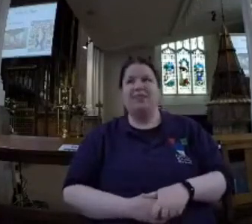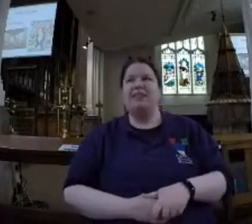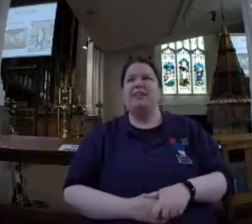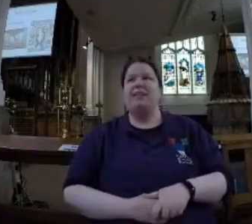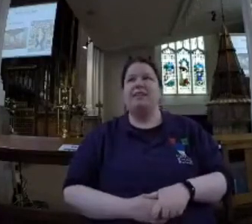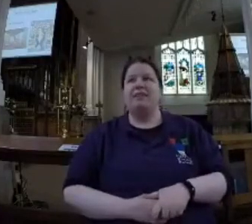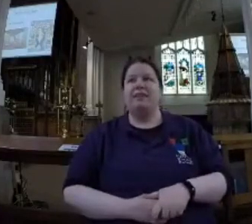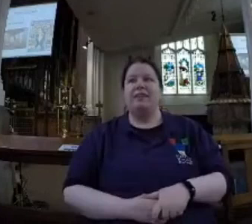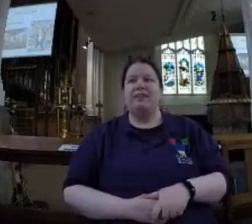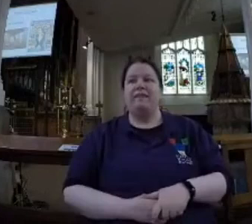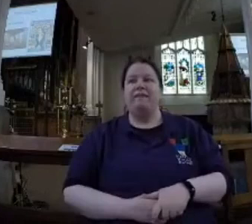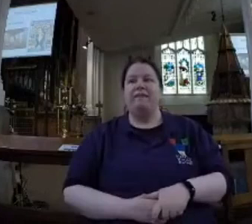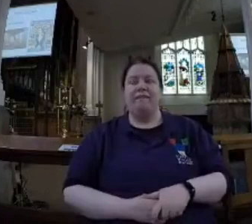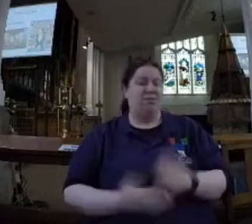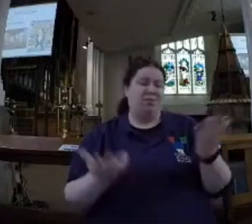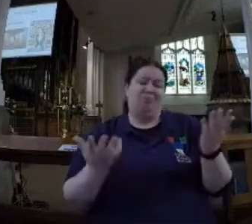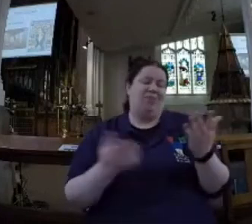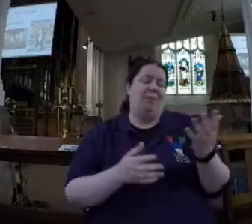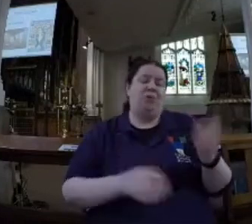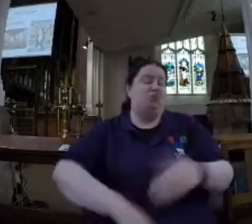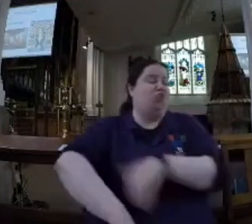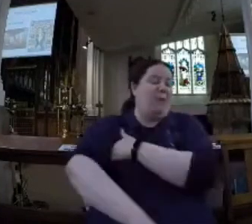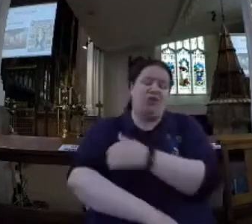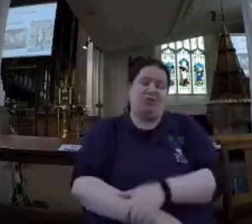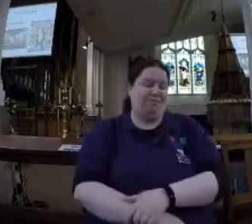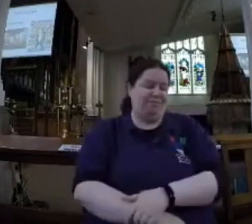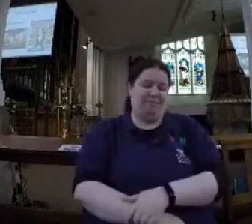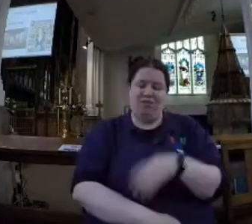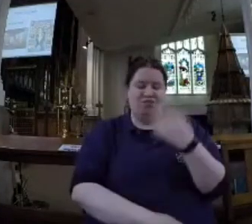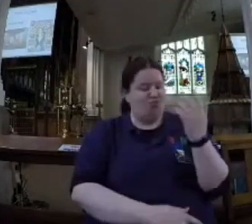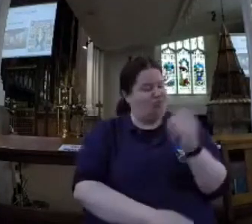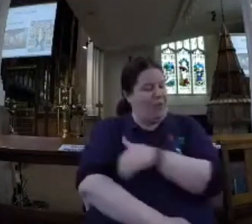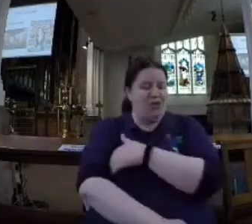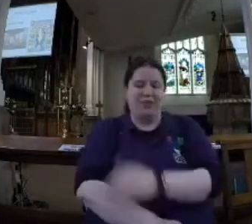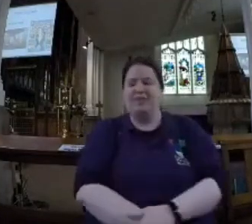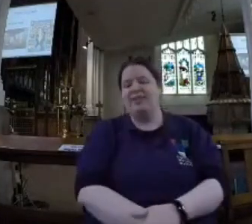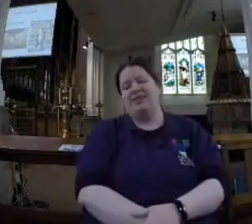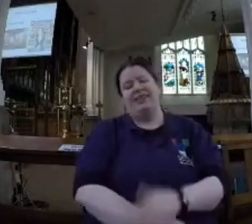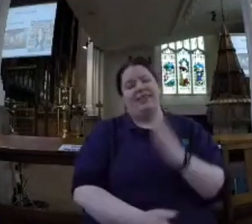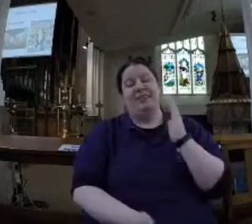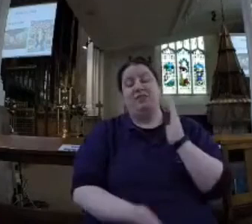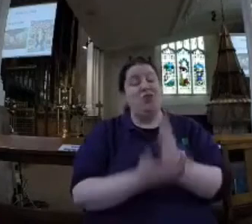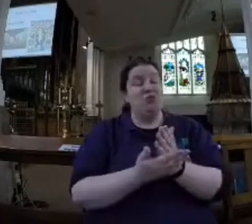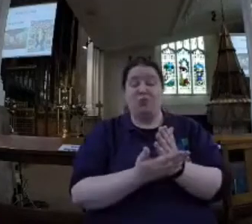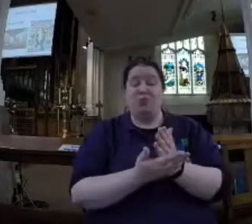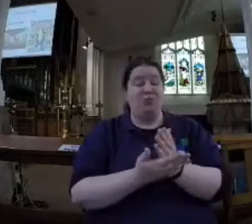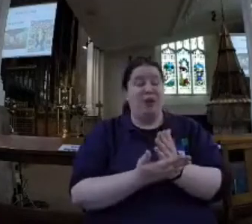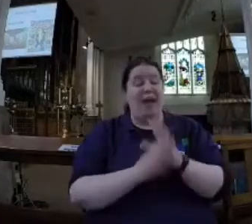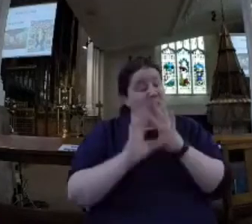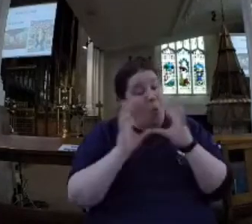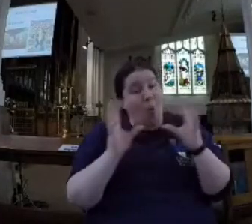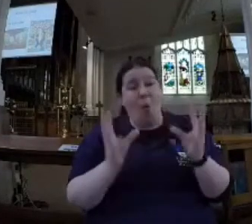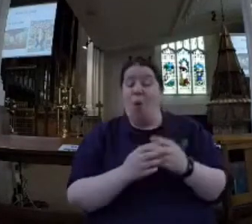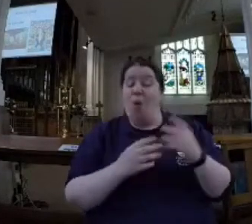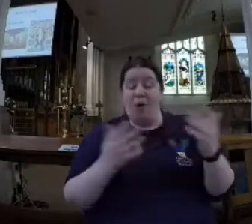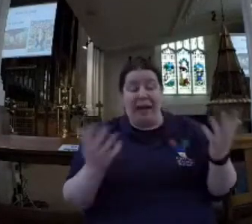that? But of course, it's a load of rubbish. It just isn't true. It just isn't true. In real life, in every game